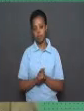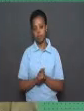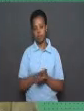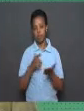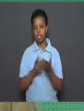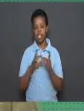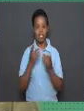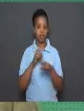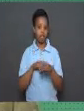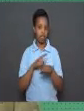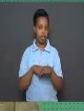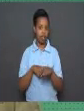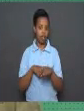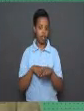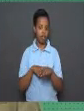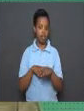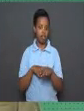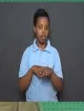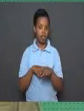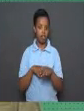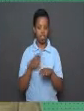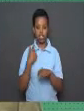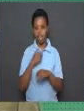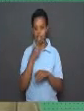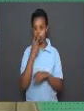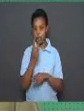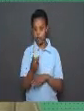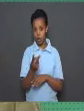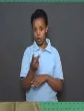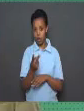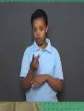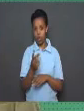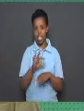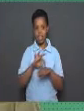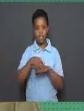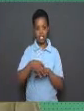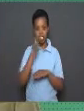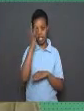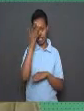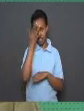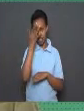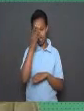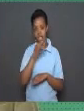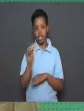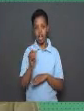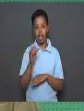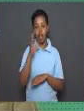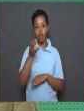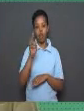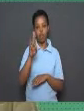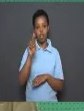this lesson, we are going to compare infectious diseases with